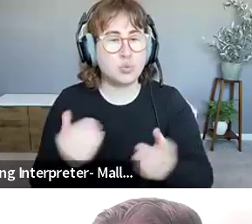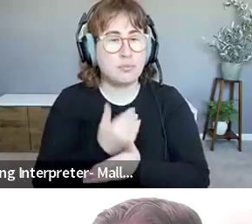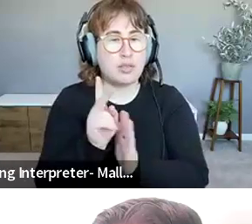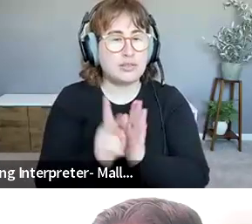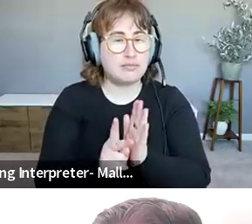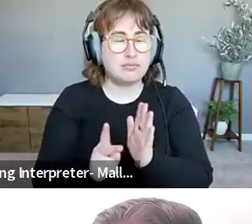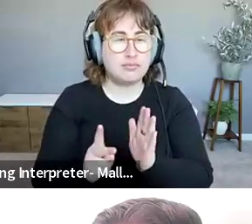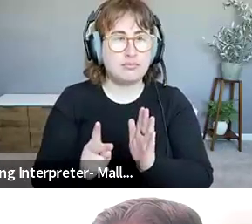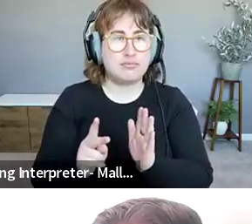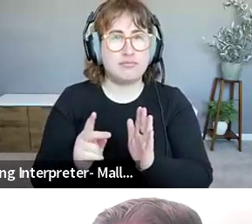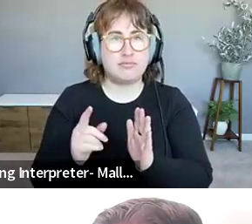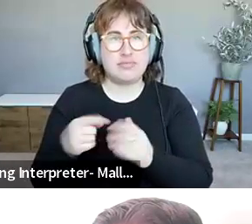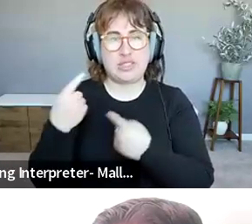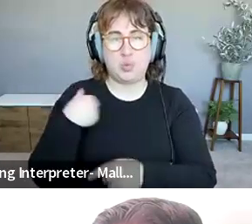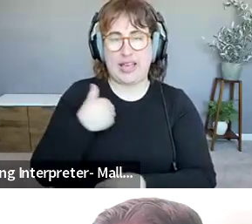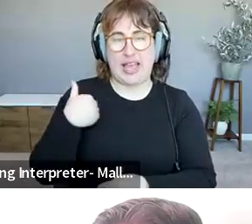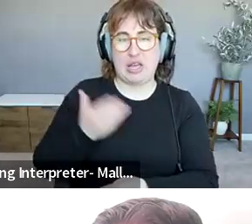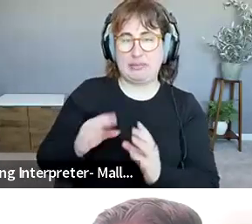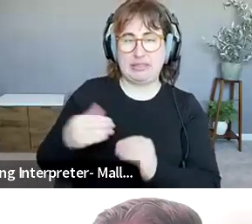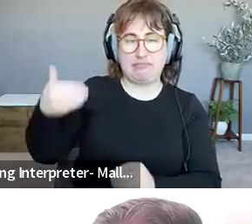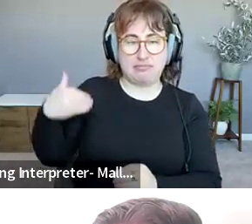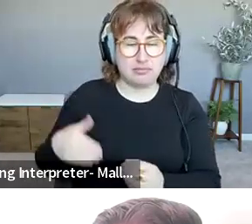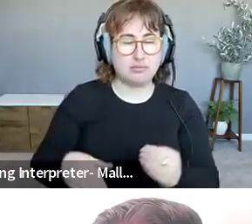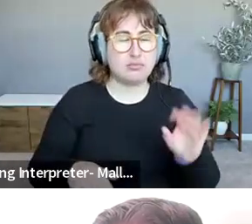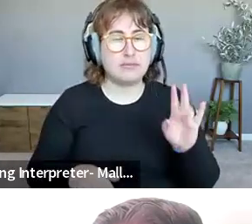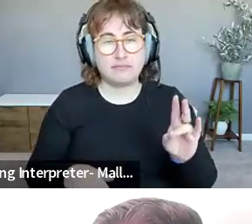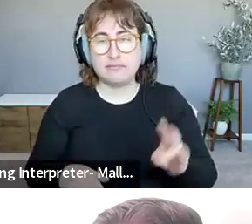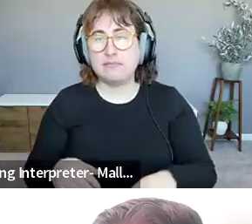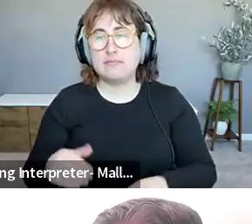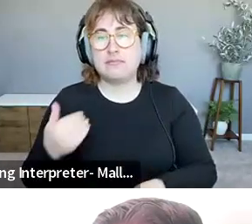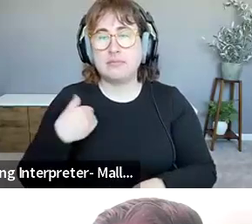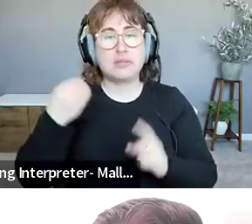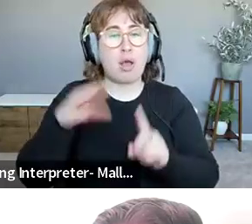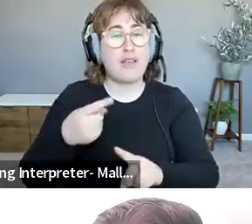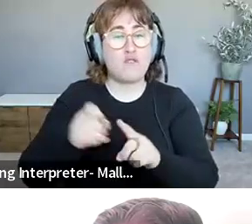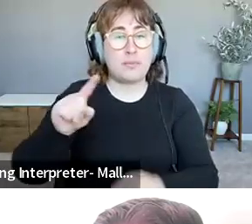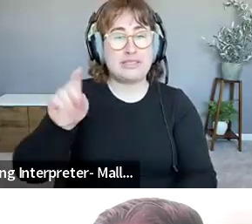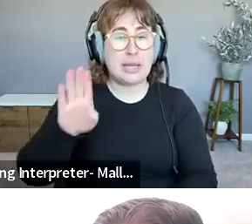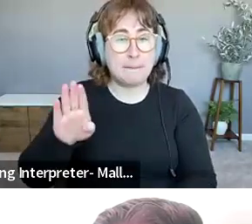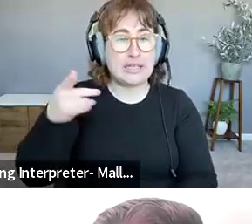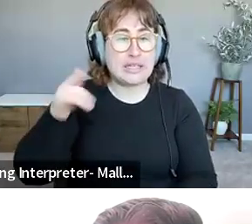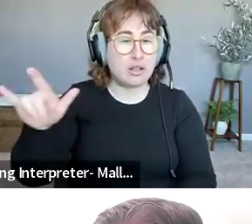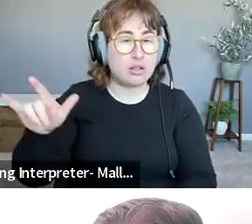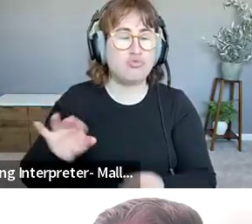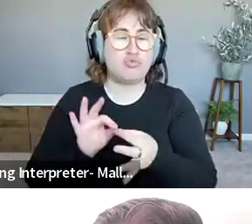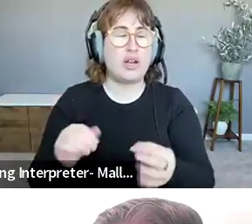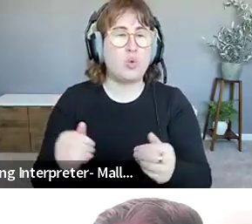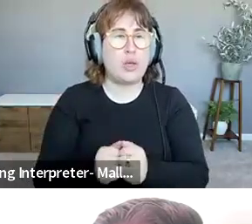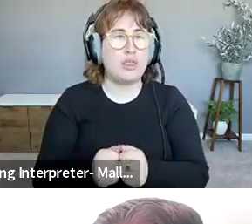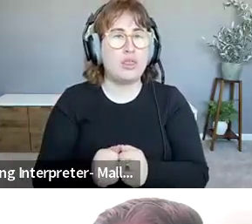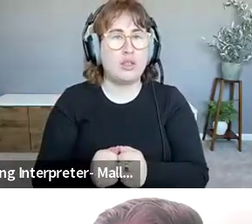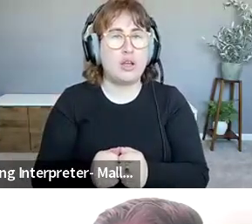we had our break-in meetings. We have a spotlight from Zeb Gill related to